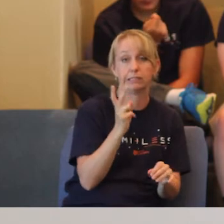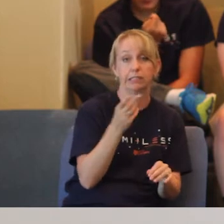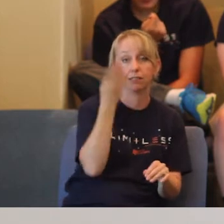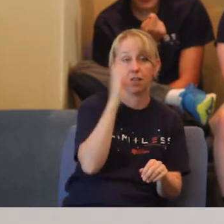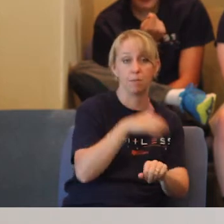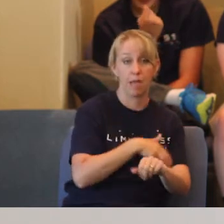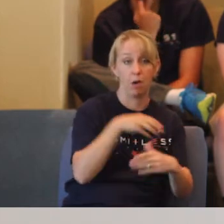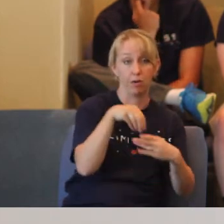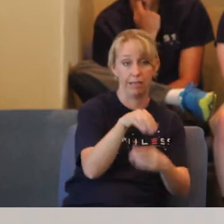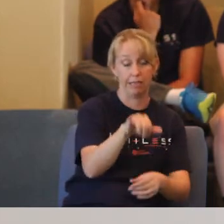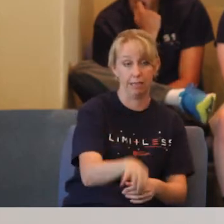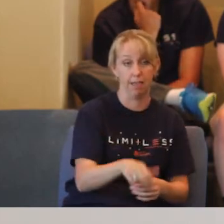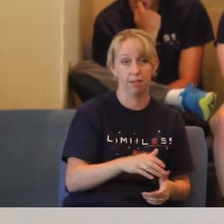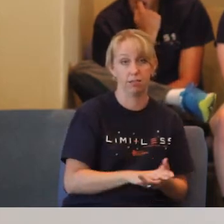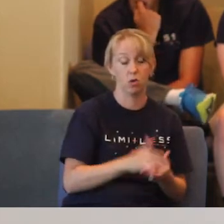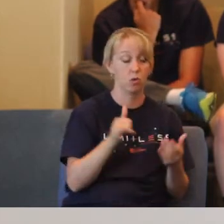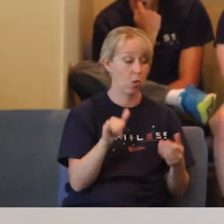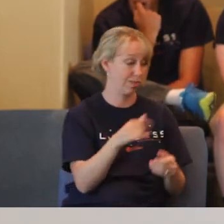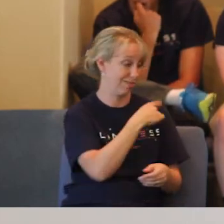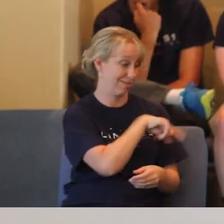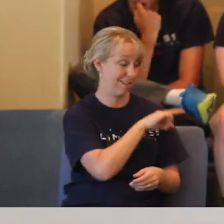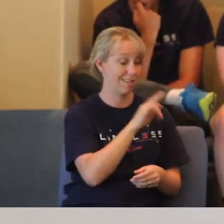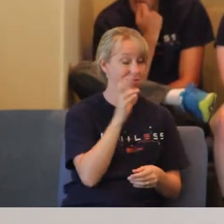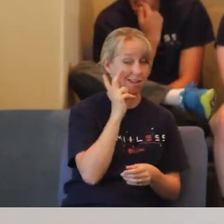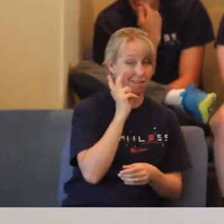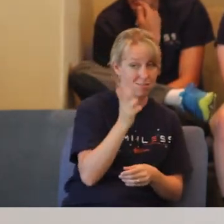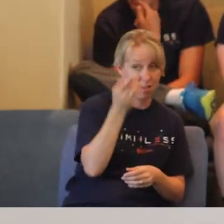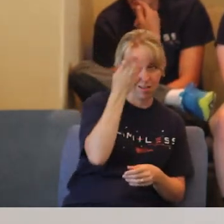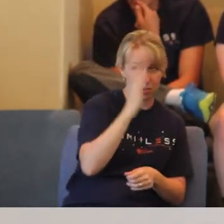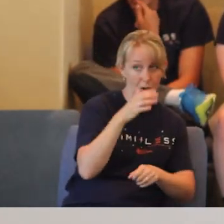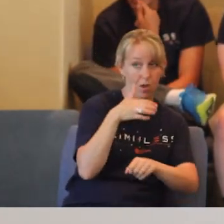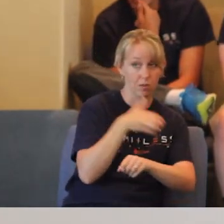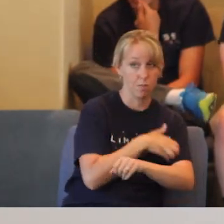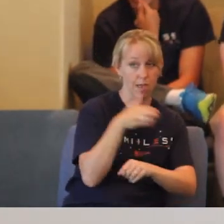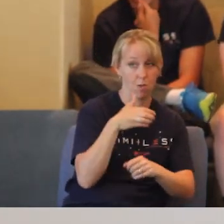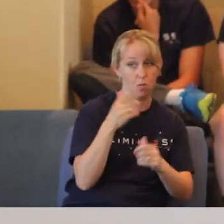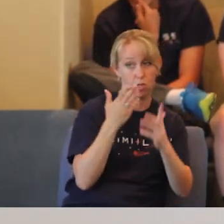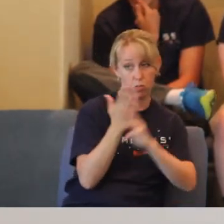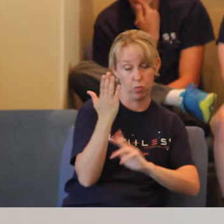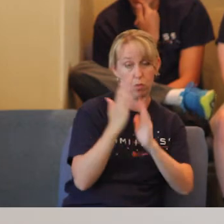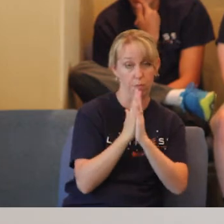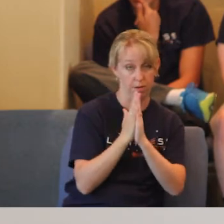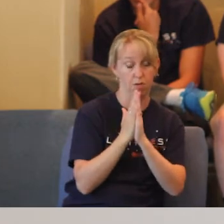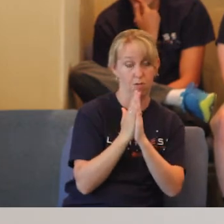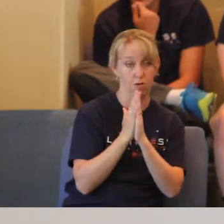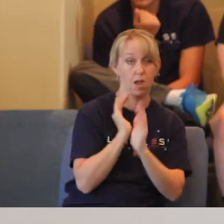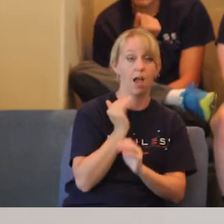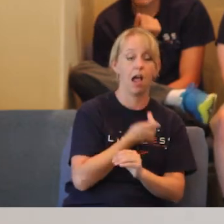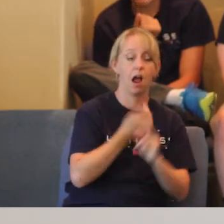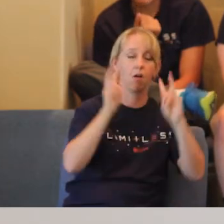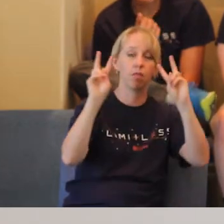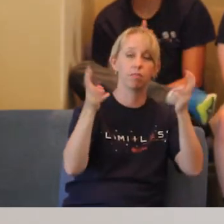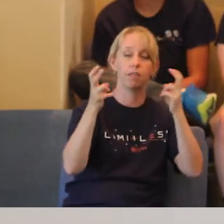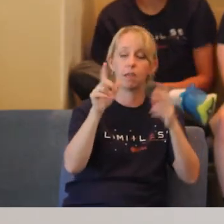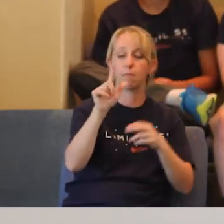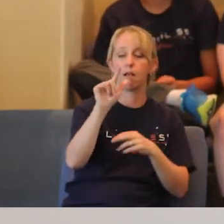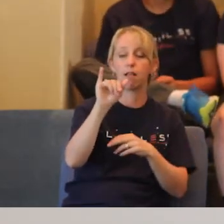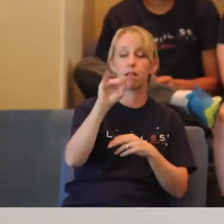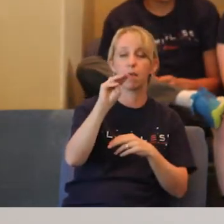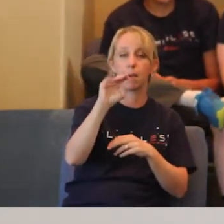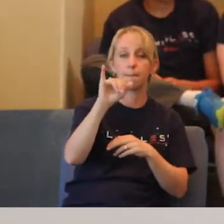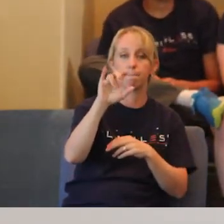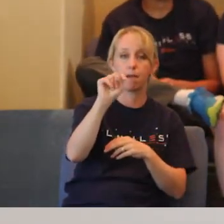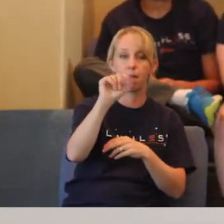God's power through prayer. Our theme this week was limitless. And we talked about God's